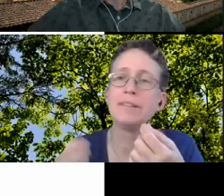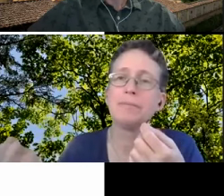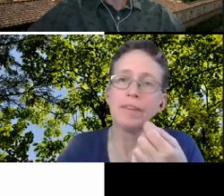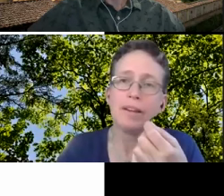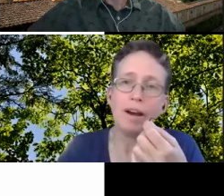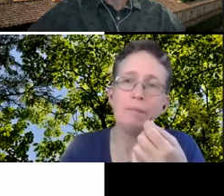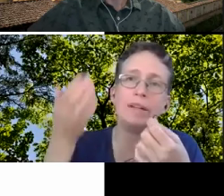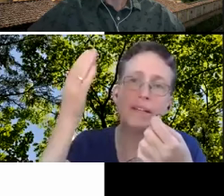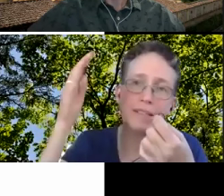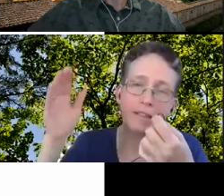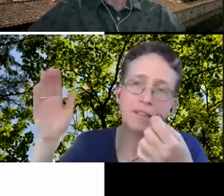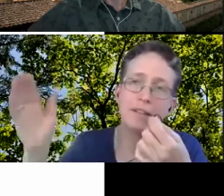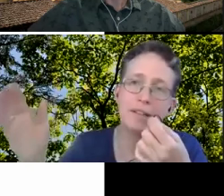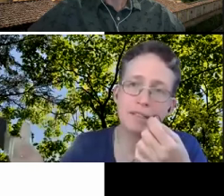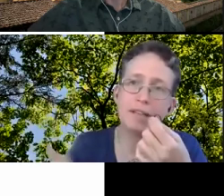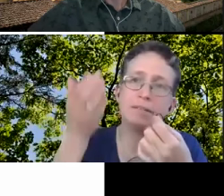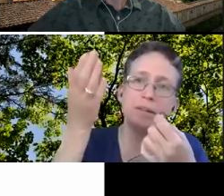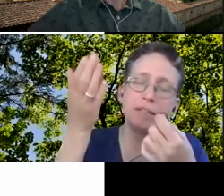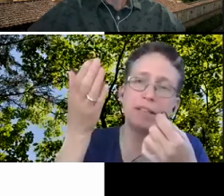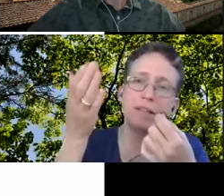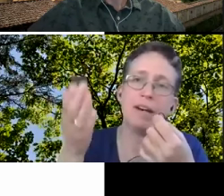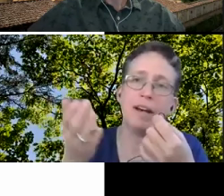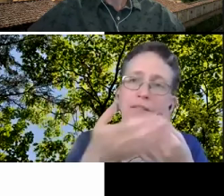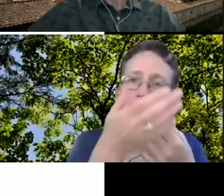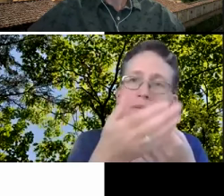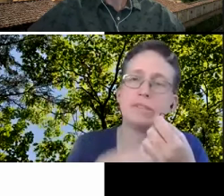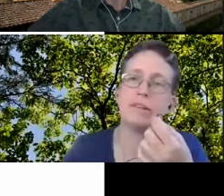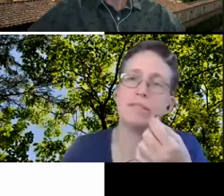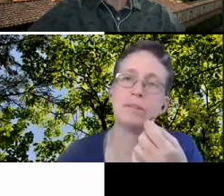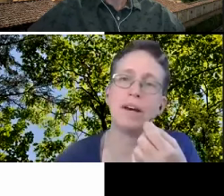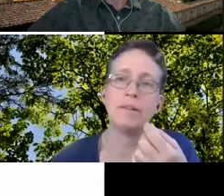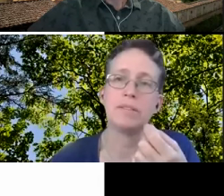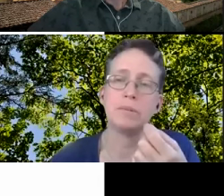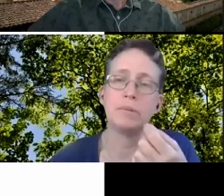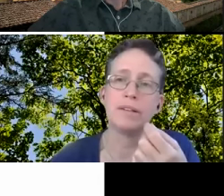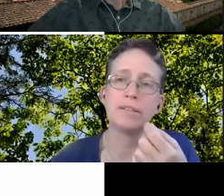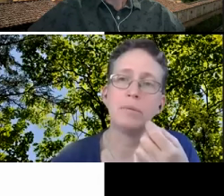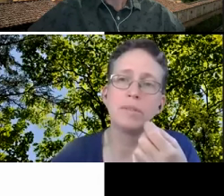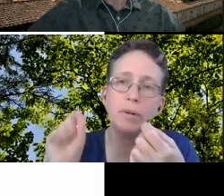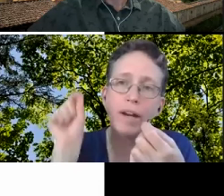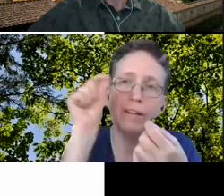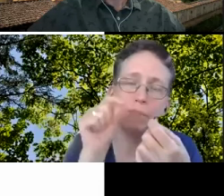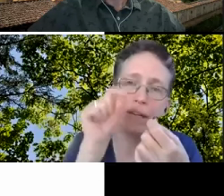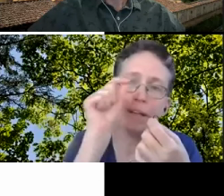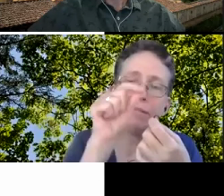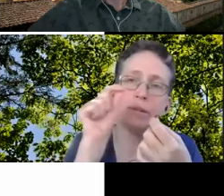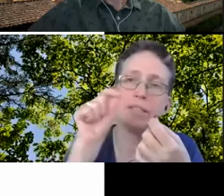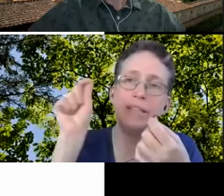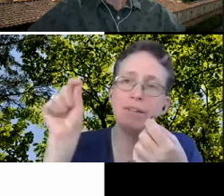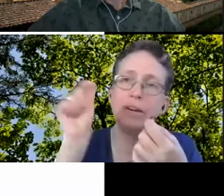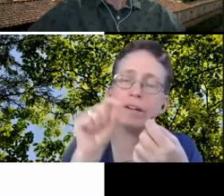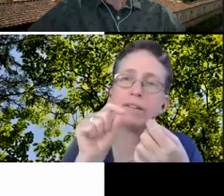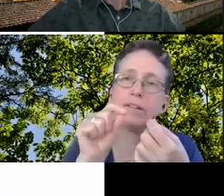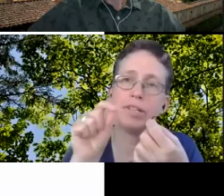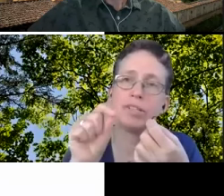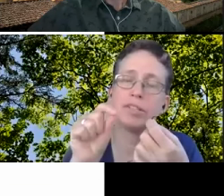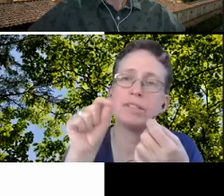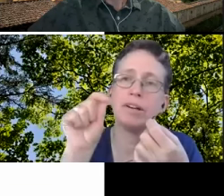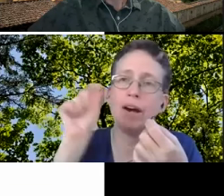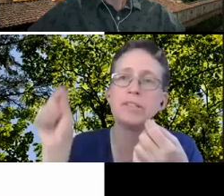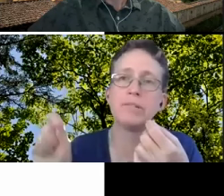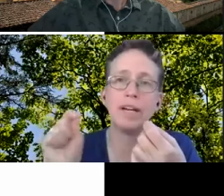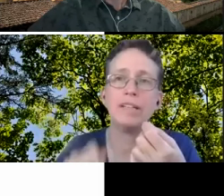eat, is influencing the diet of those coyotes as well. So we're having a big influence even on